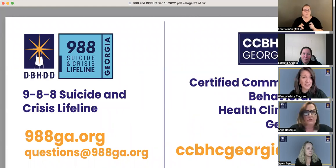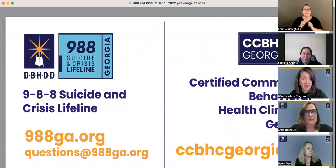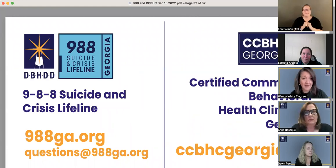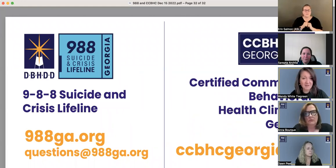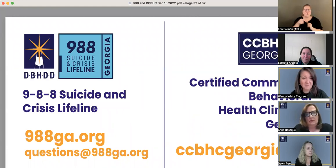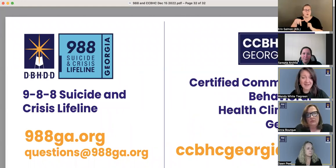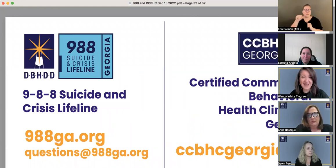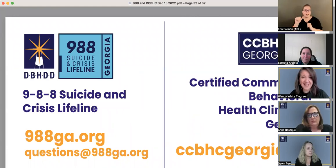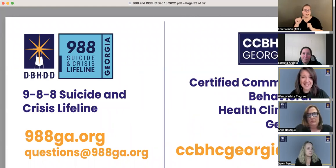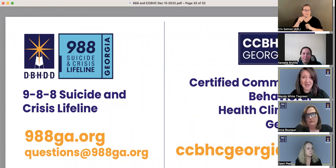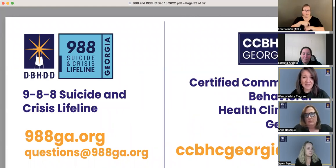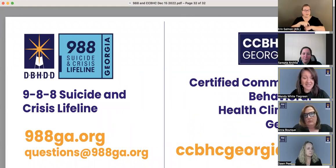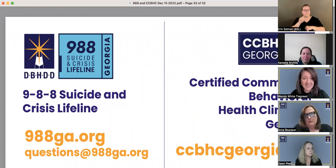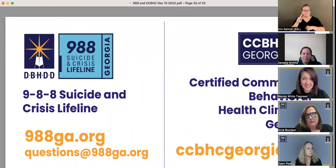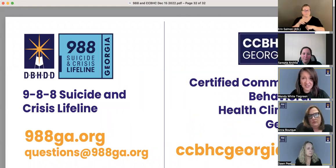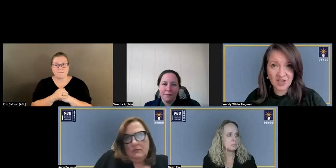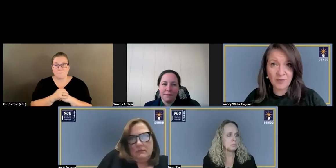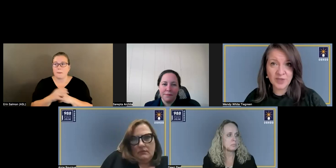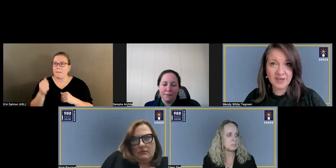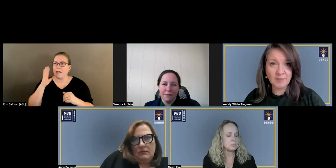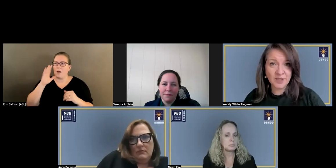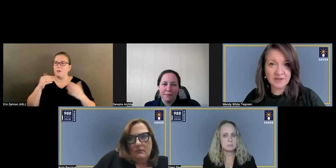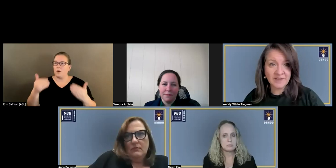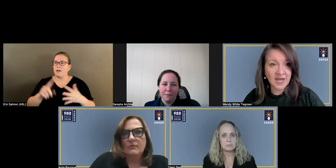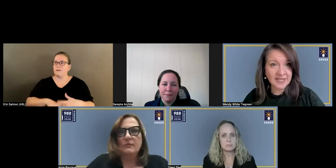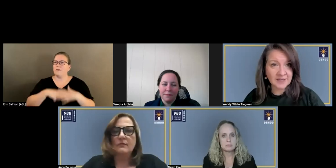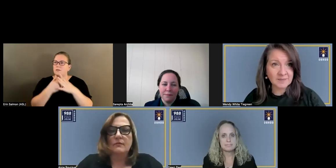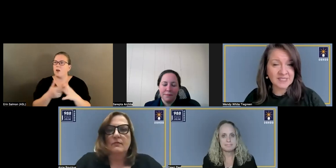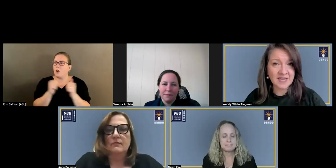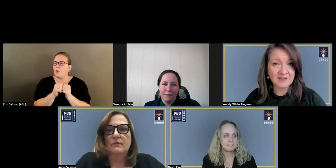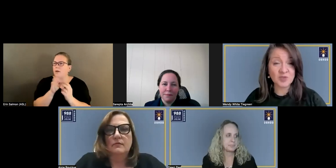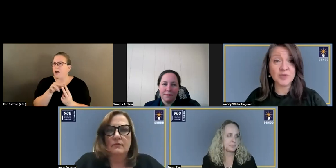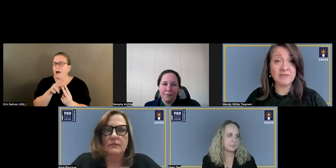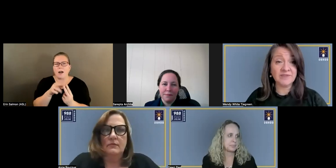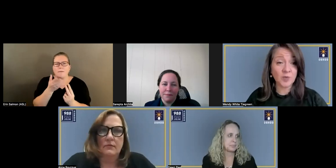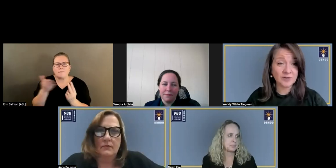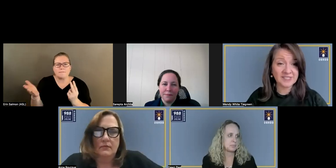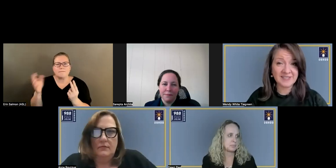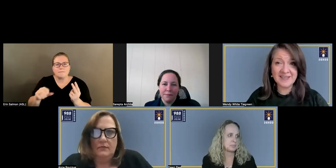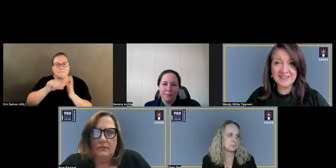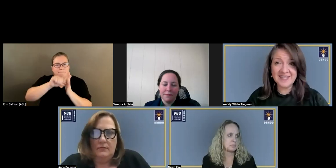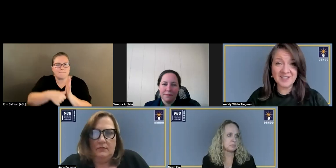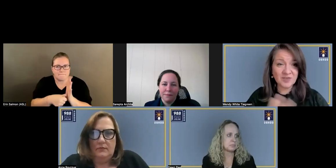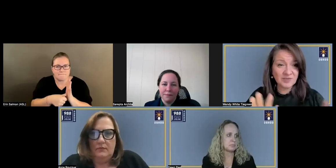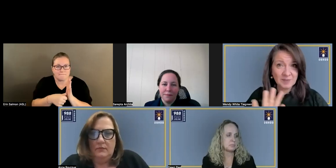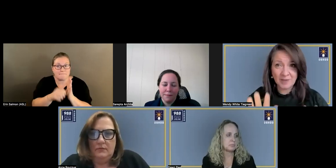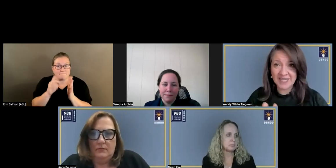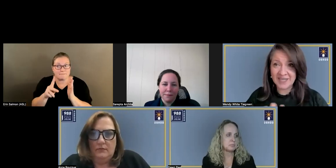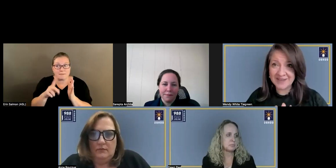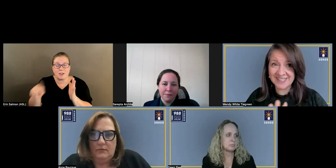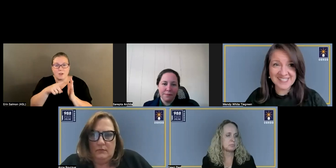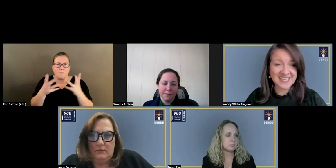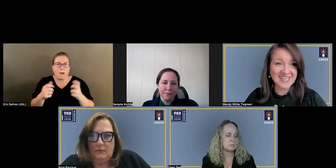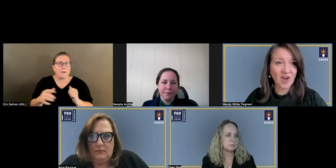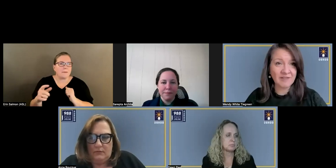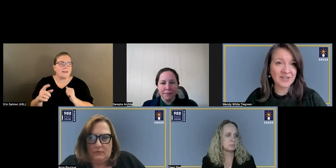answer time. And I'm going to kick us off with a couple of items to reinforce that you've been probably